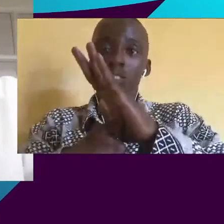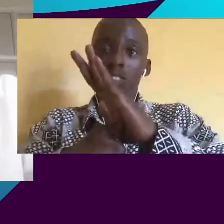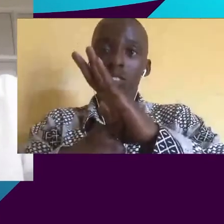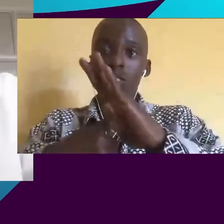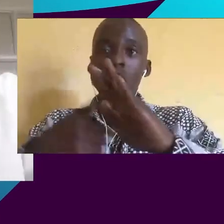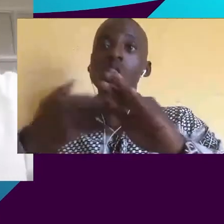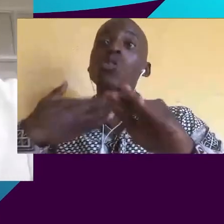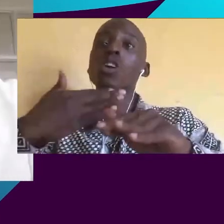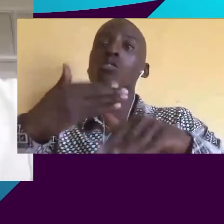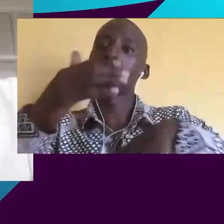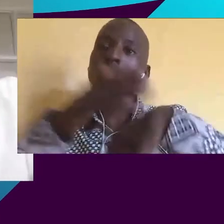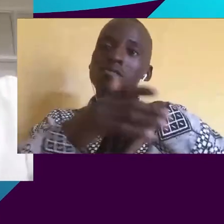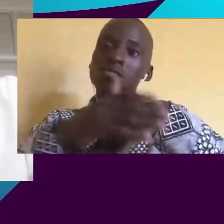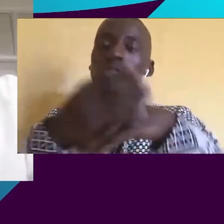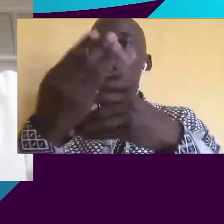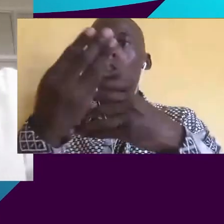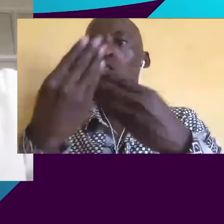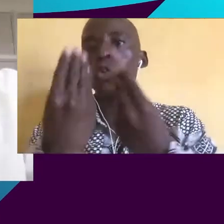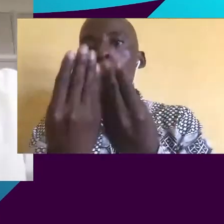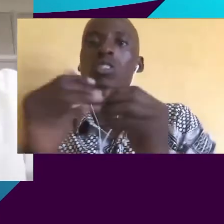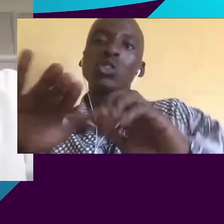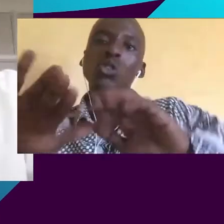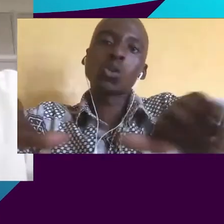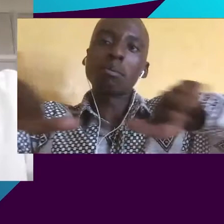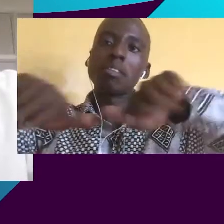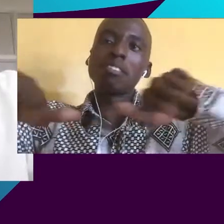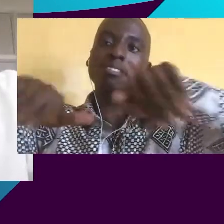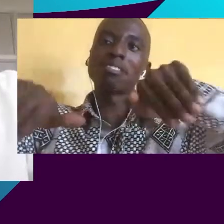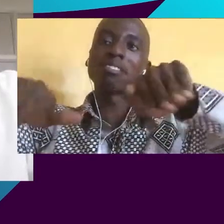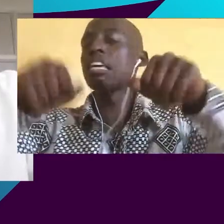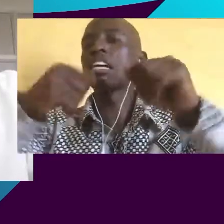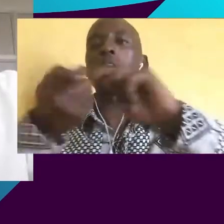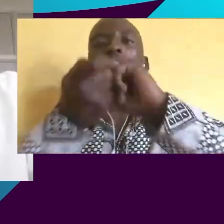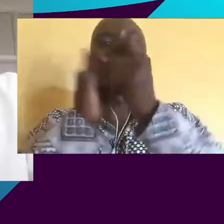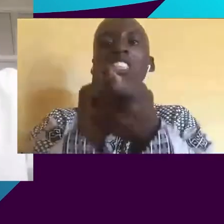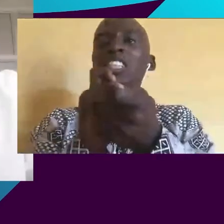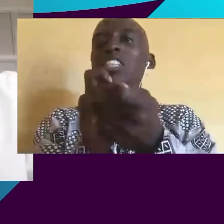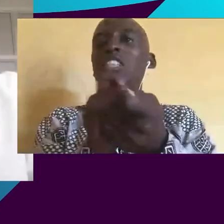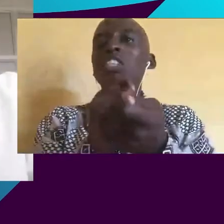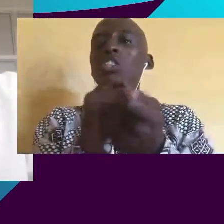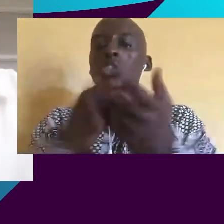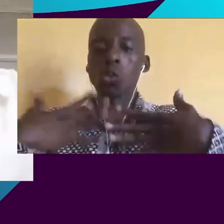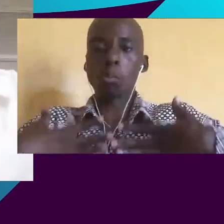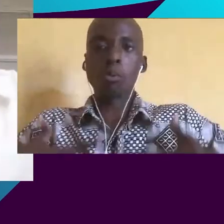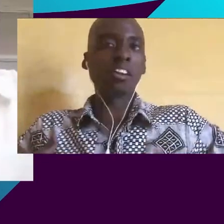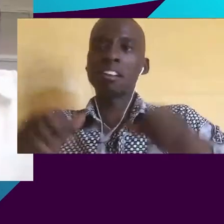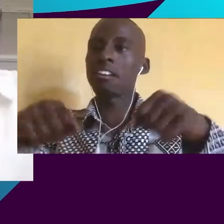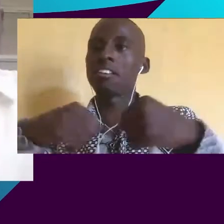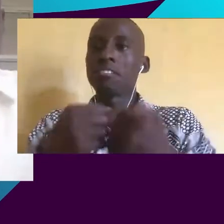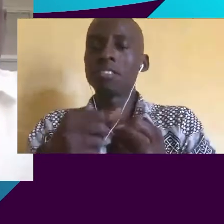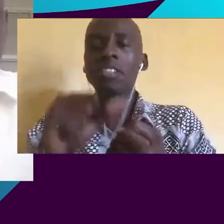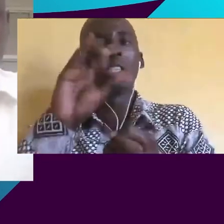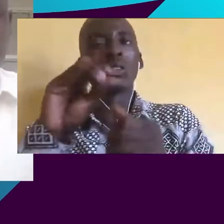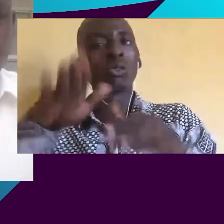sports. Swimming will not change your shape. Mm. So go and do that.